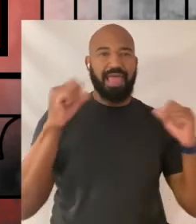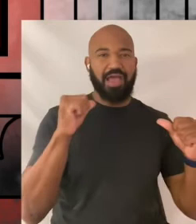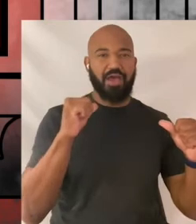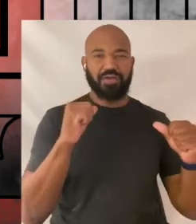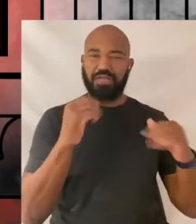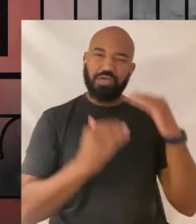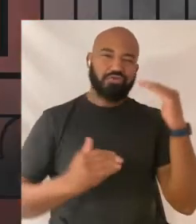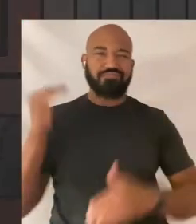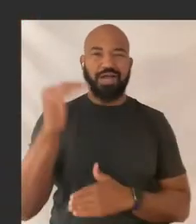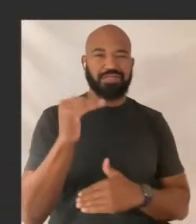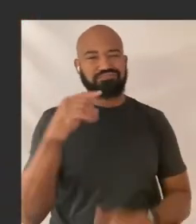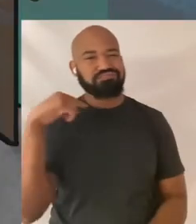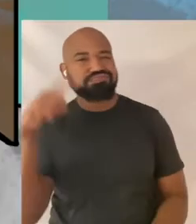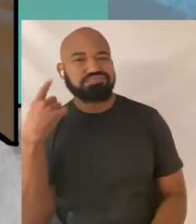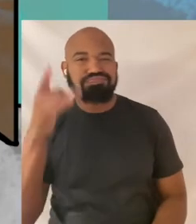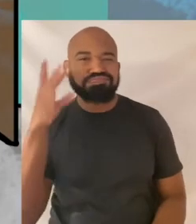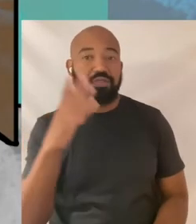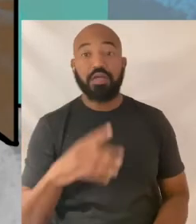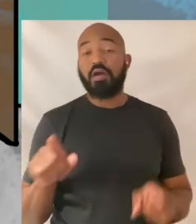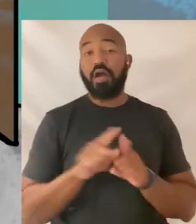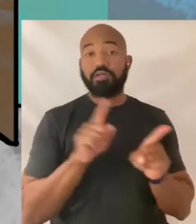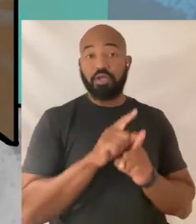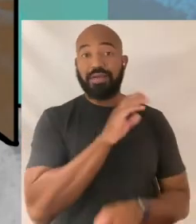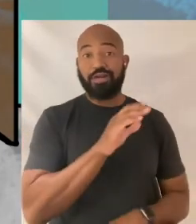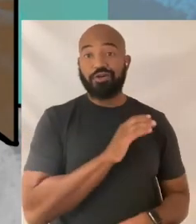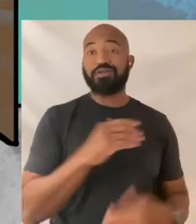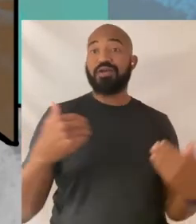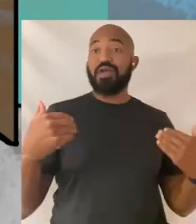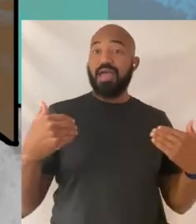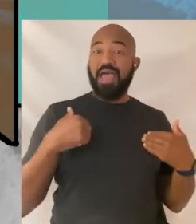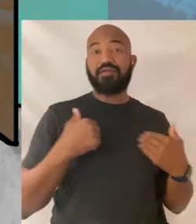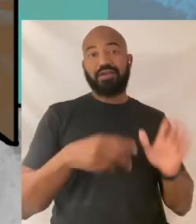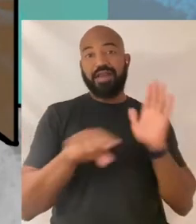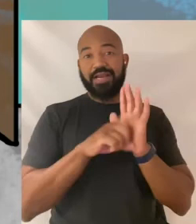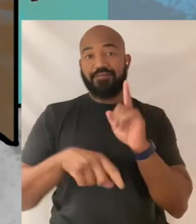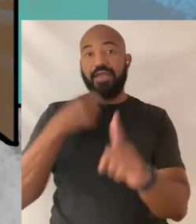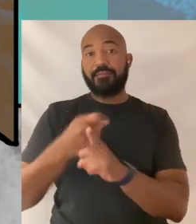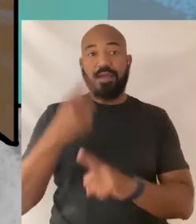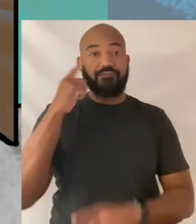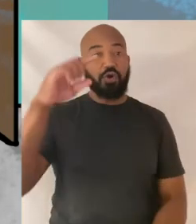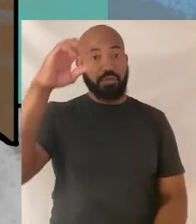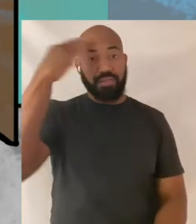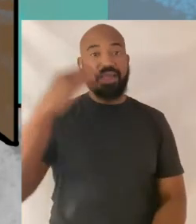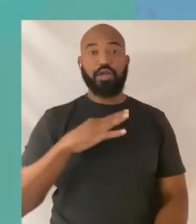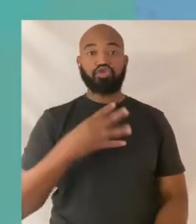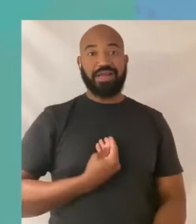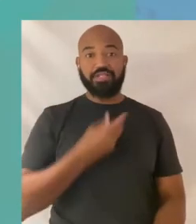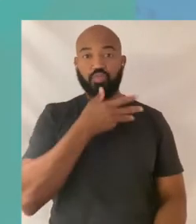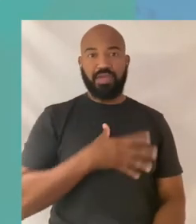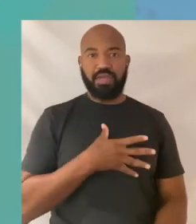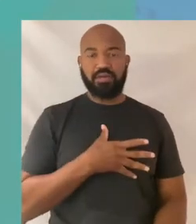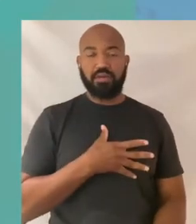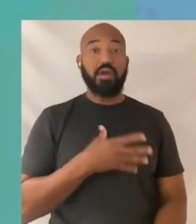top. Also, these characters have a disproportionate impact on Black trans women because they imply